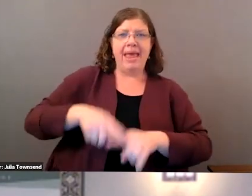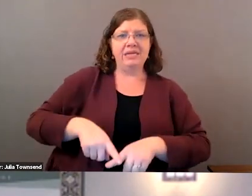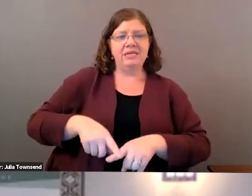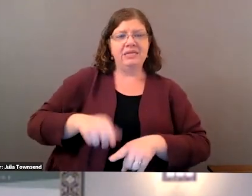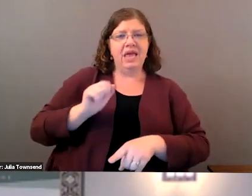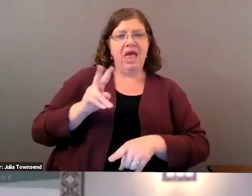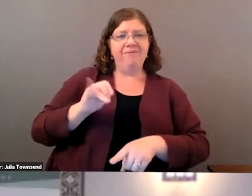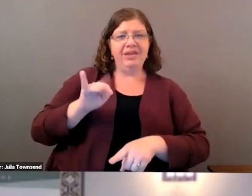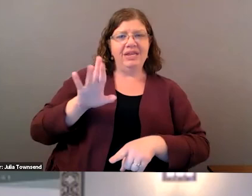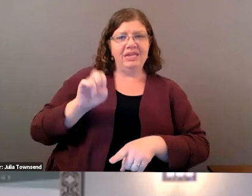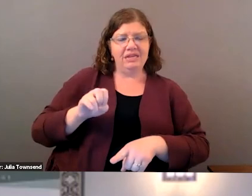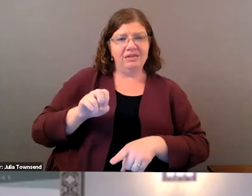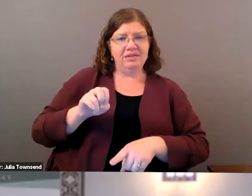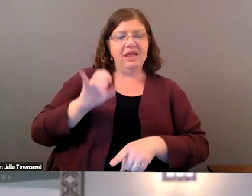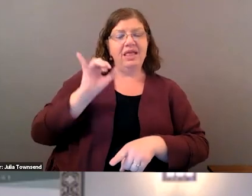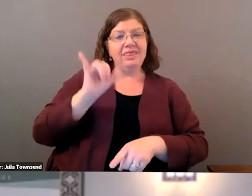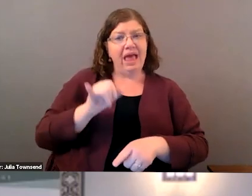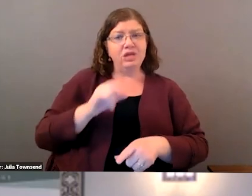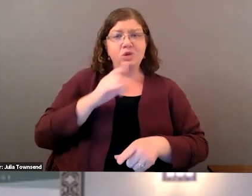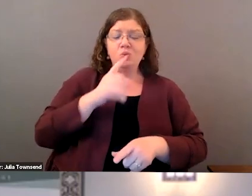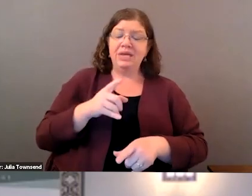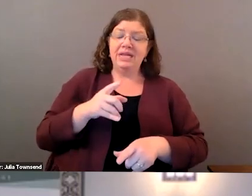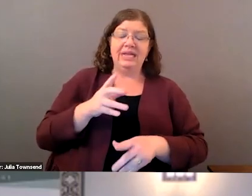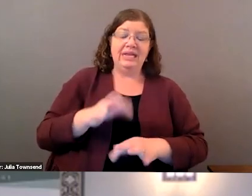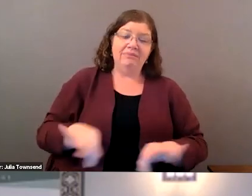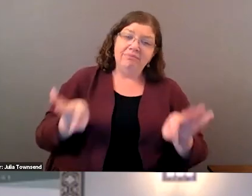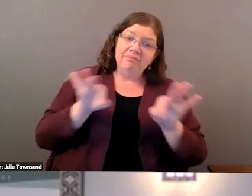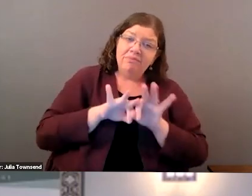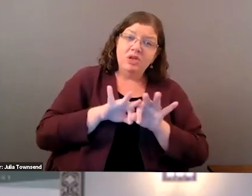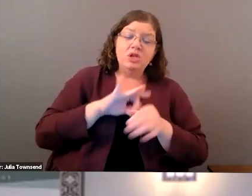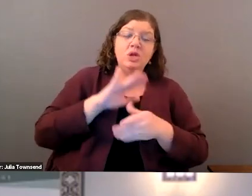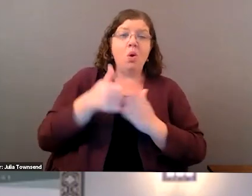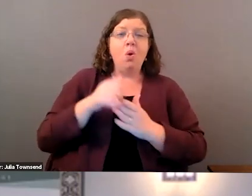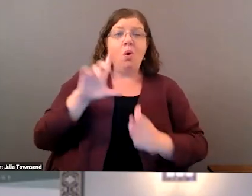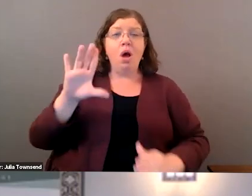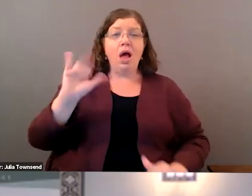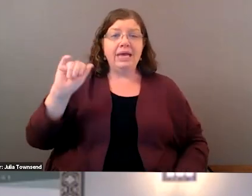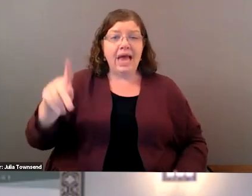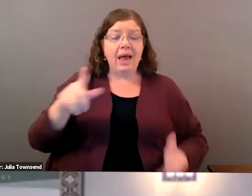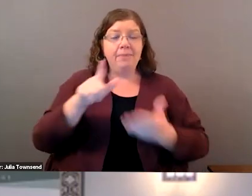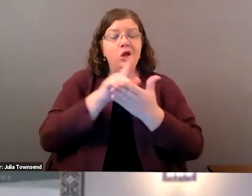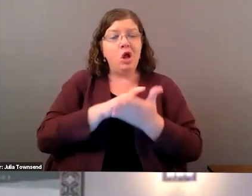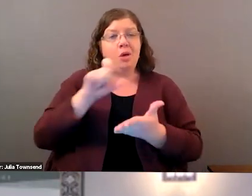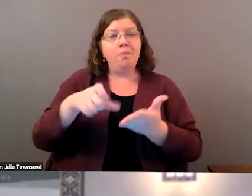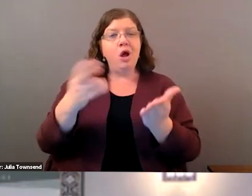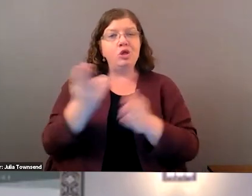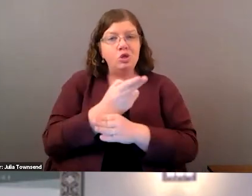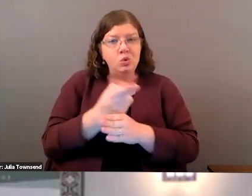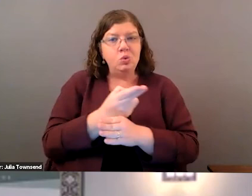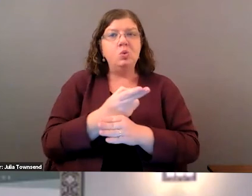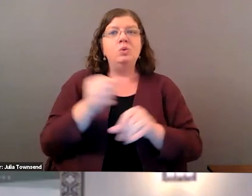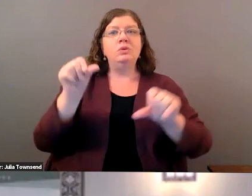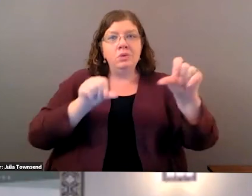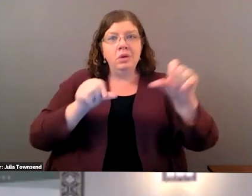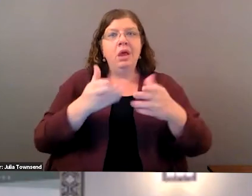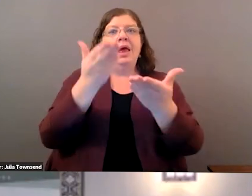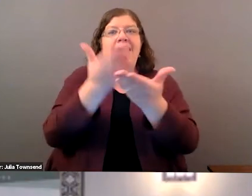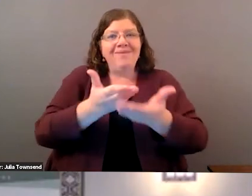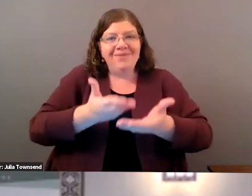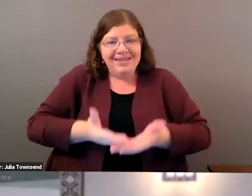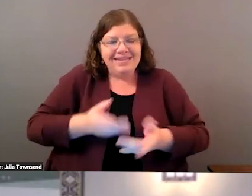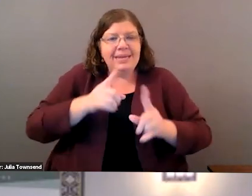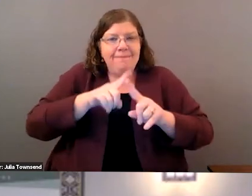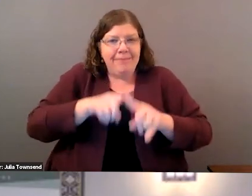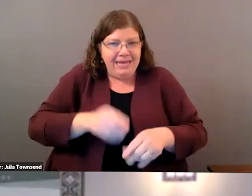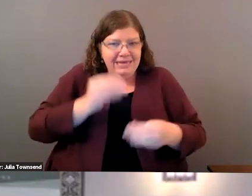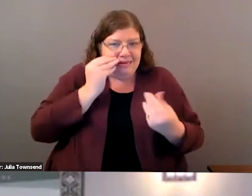that is integral to the whole LCAP law, that we have to use evidence-based. So, and I think many of the